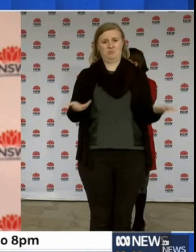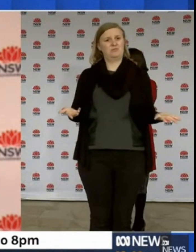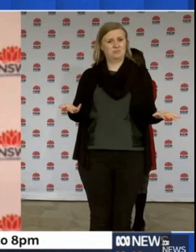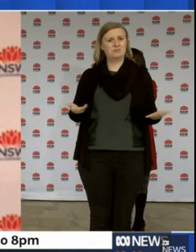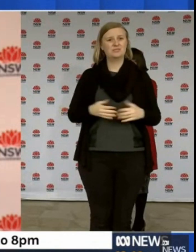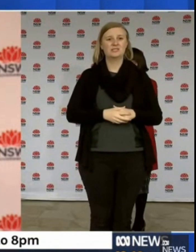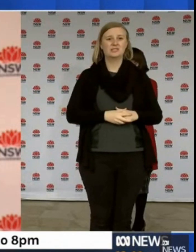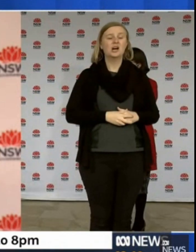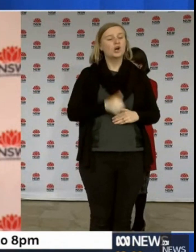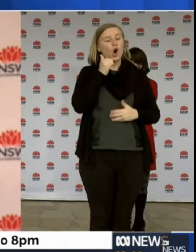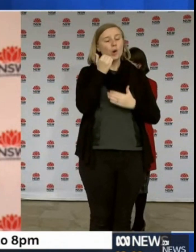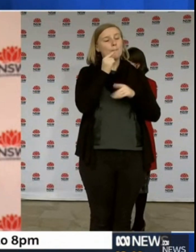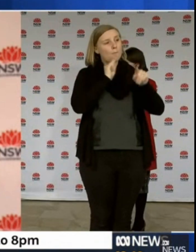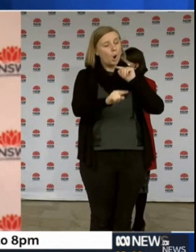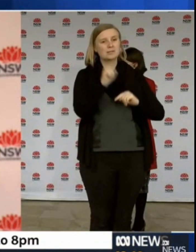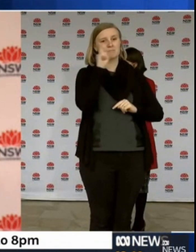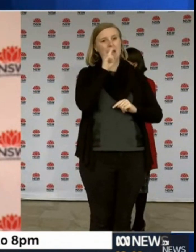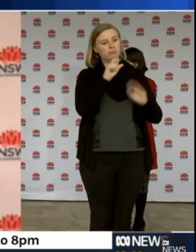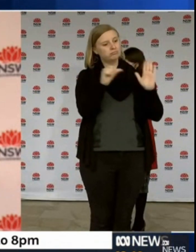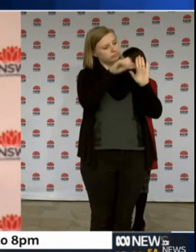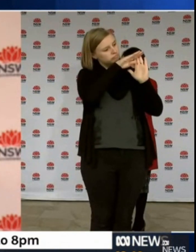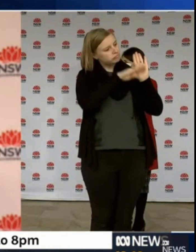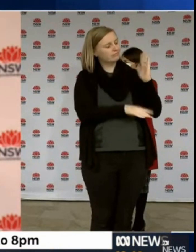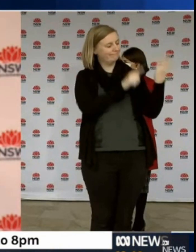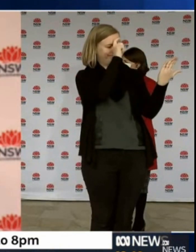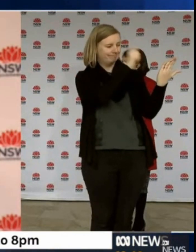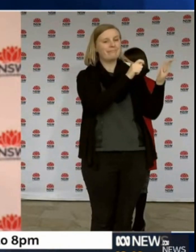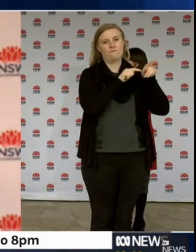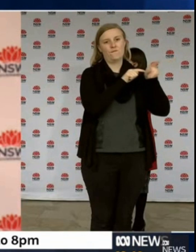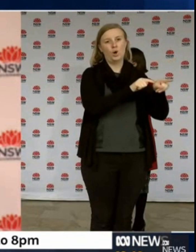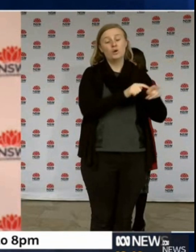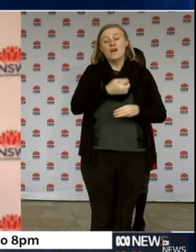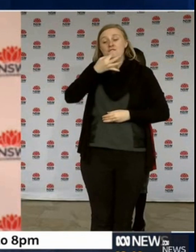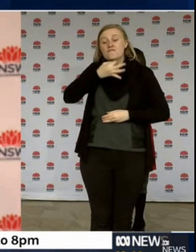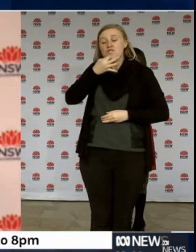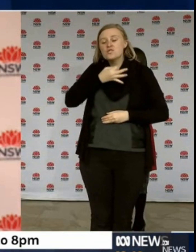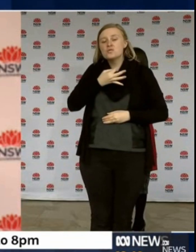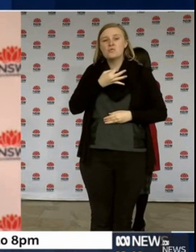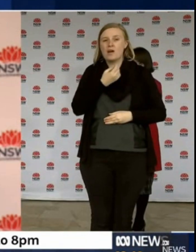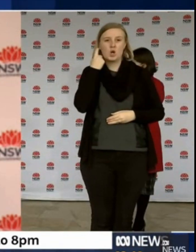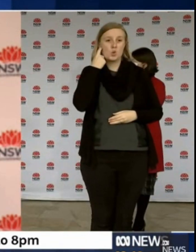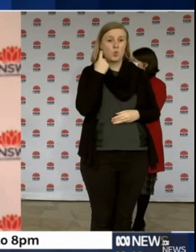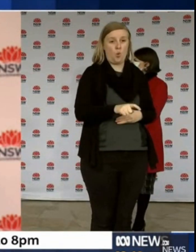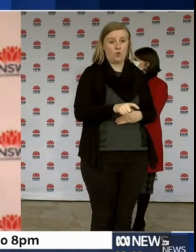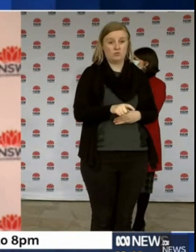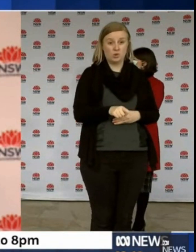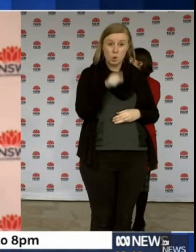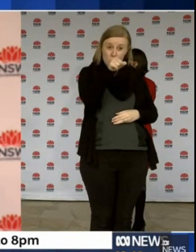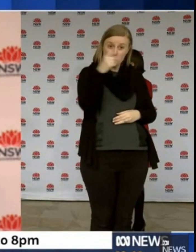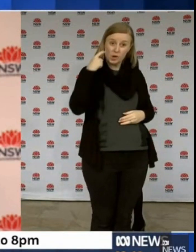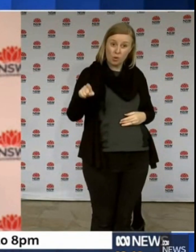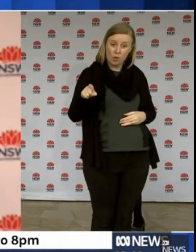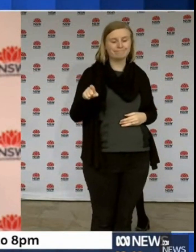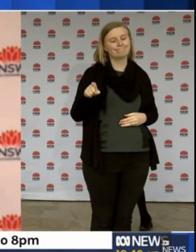people that are not following the health guidelines, but I can assure you, if you breach the health orders or the guidelines, you will be